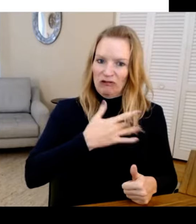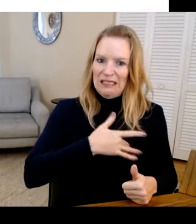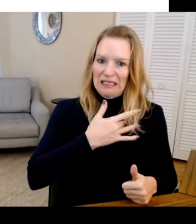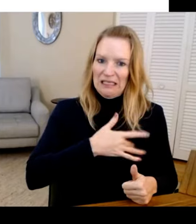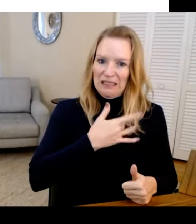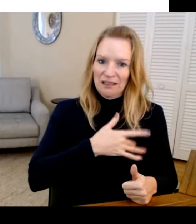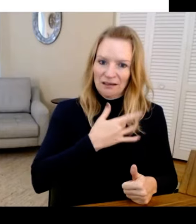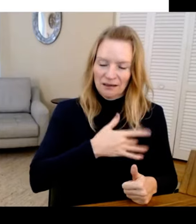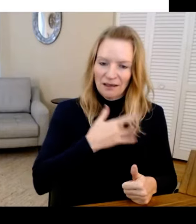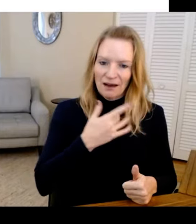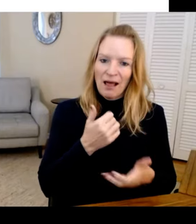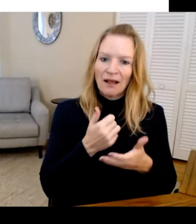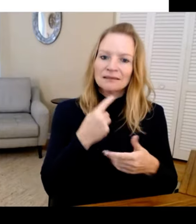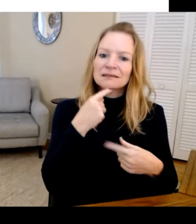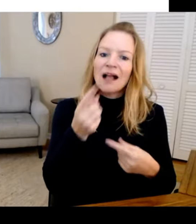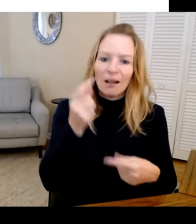kinds.